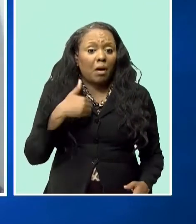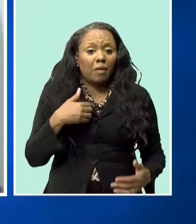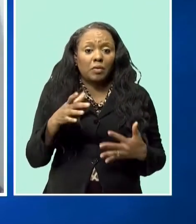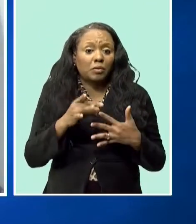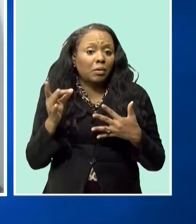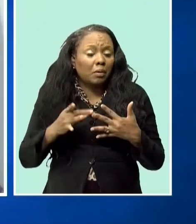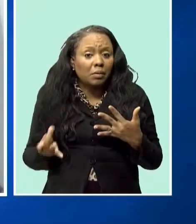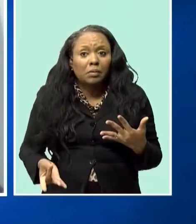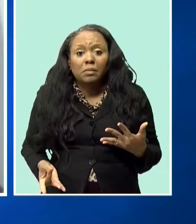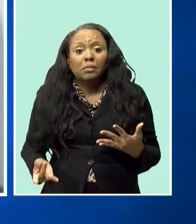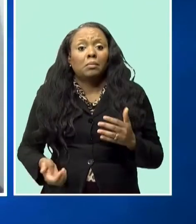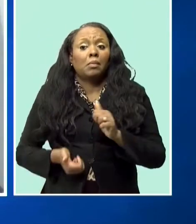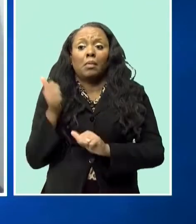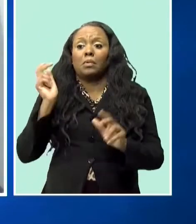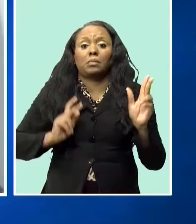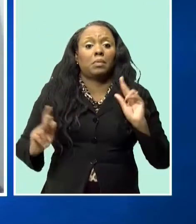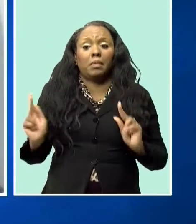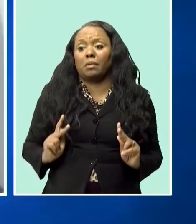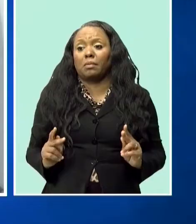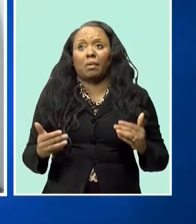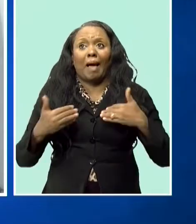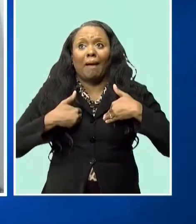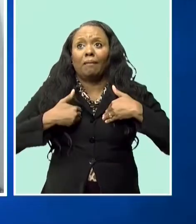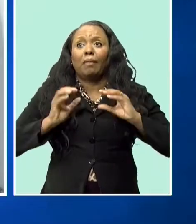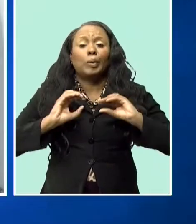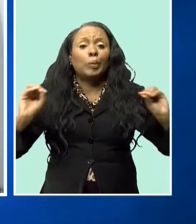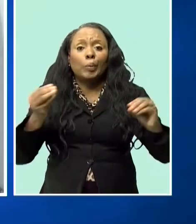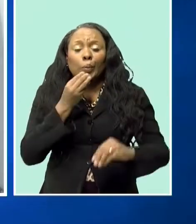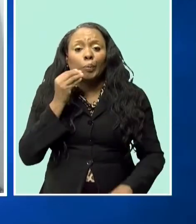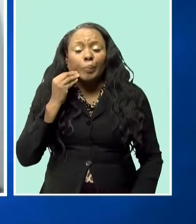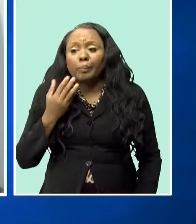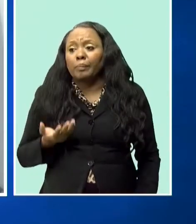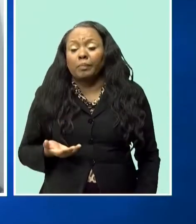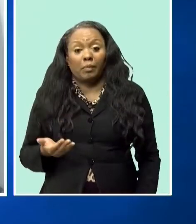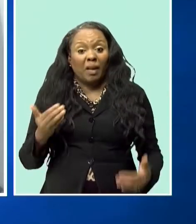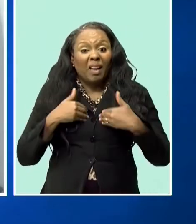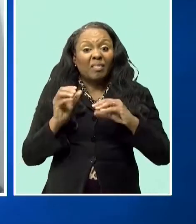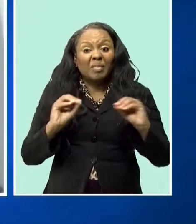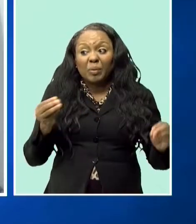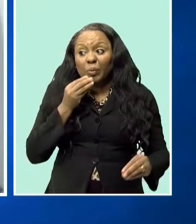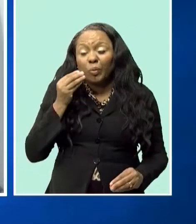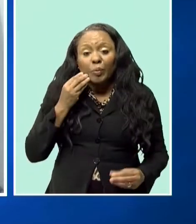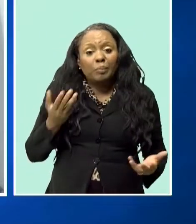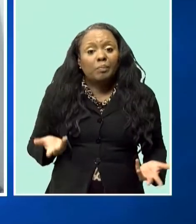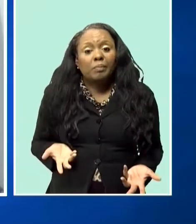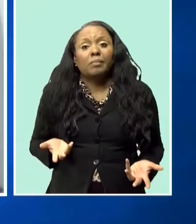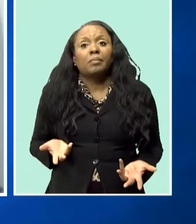these people are homeless, and obviously, if you're homeless, when you're